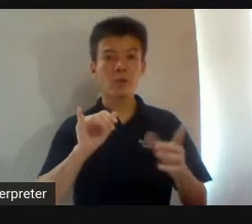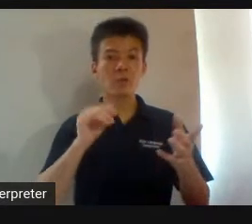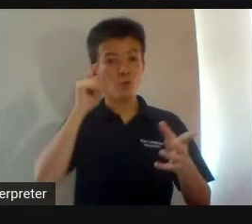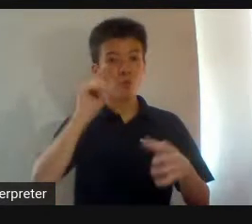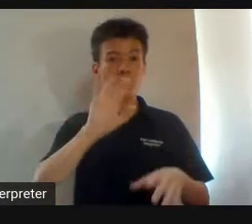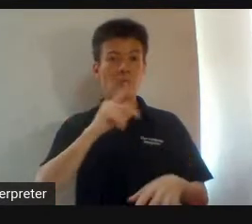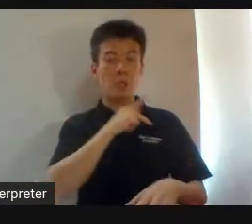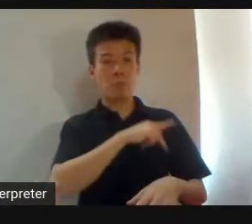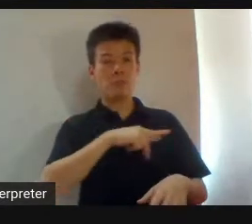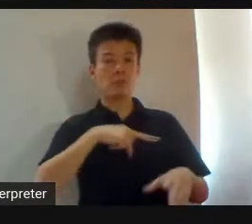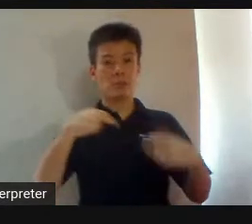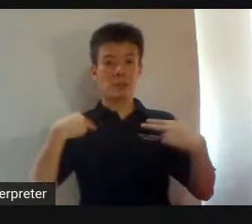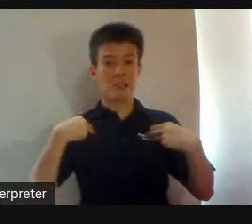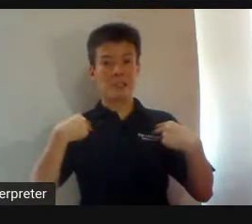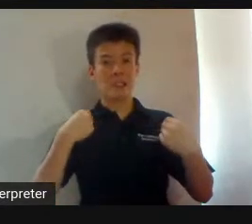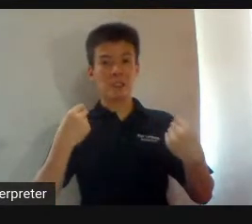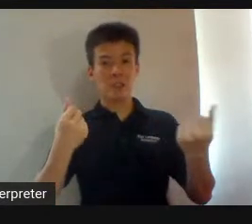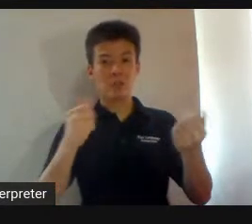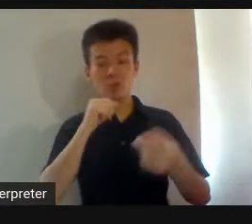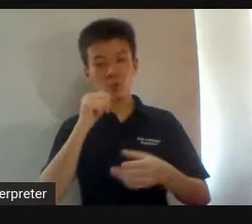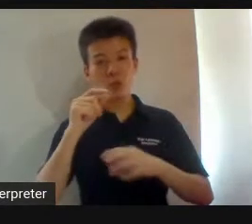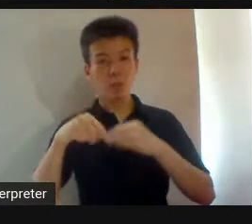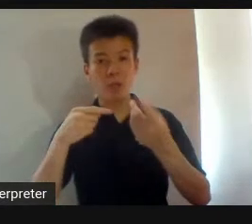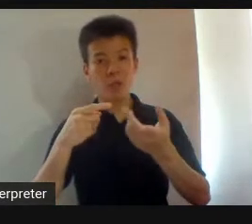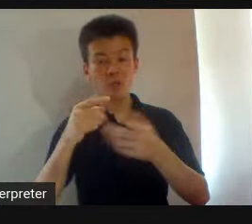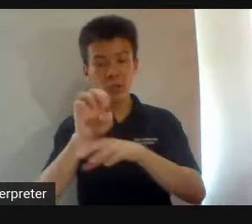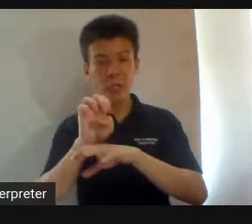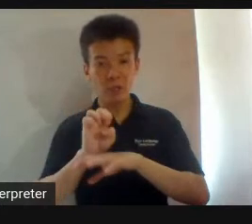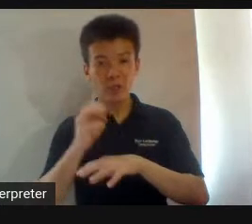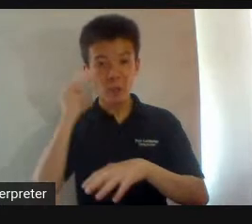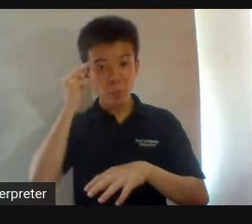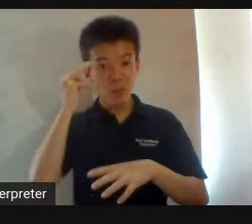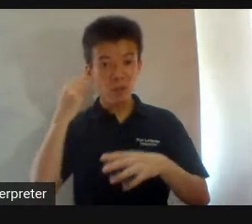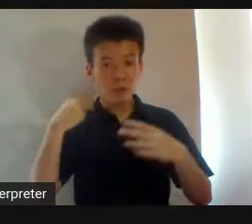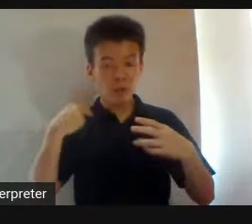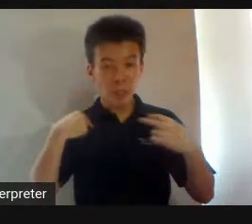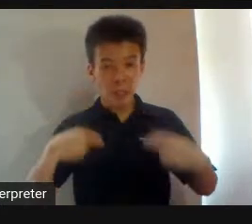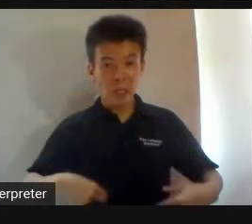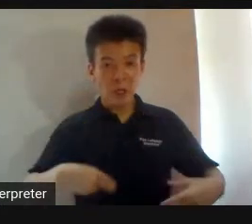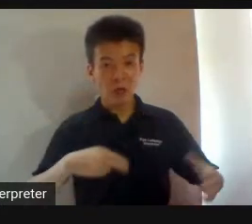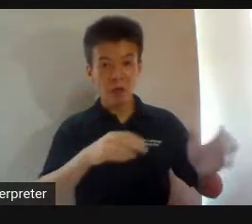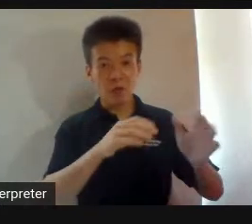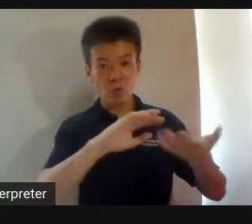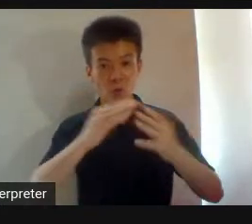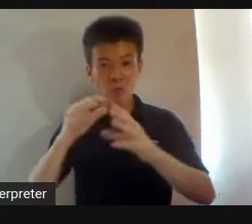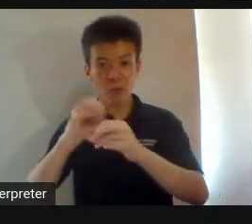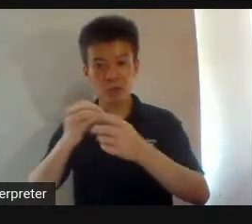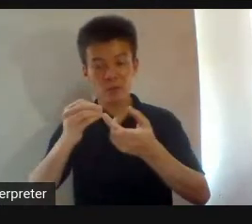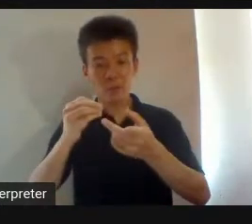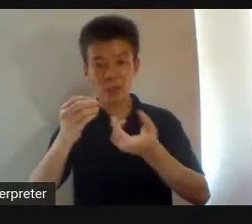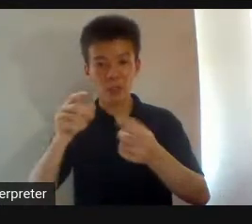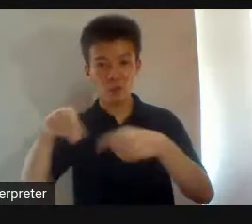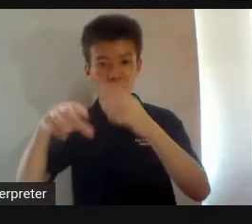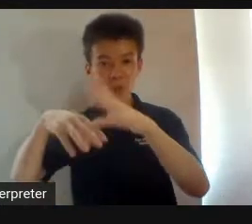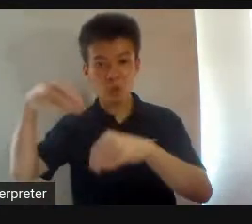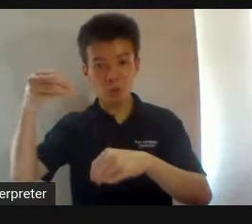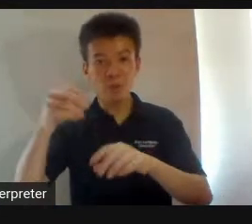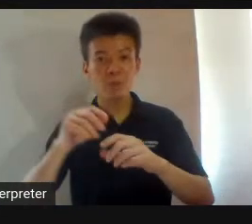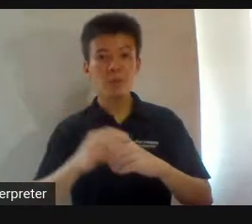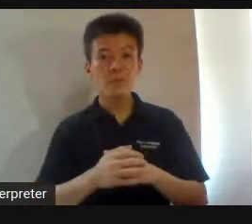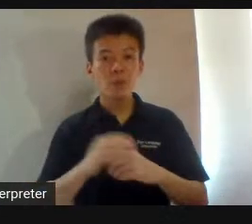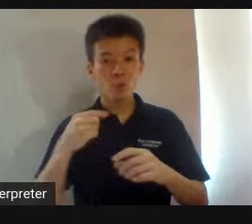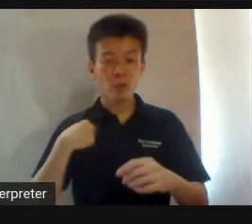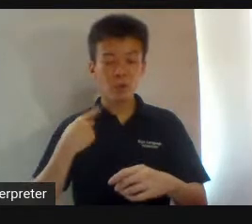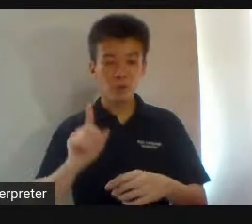personal healing. Yeah, so it's not just about engaging the mental health community in some excursion. But actually, when we go